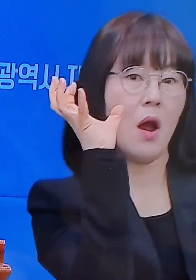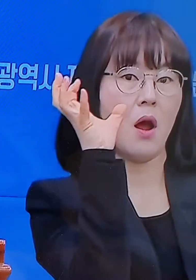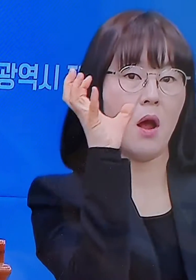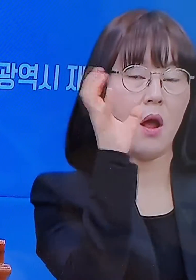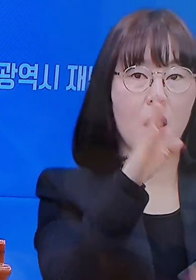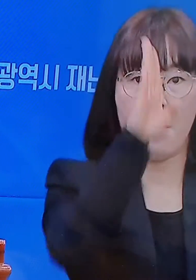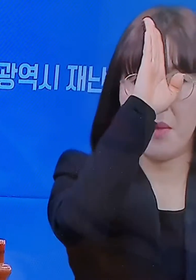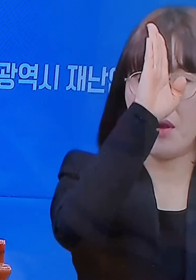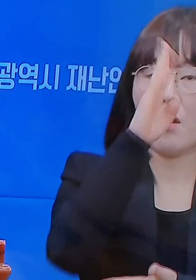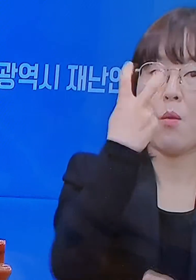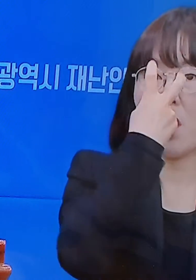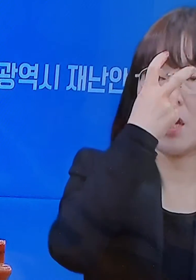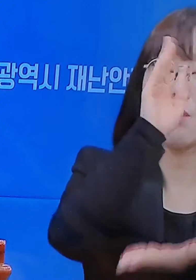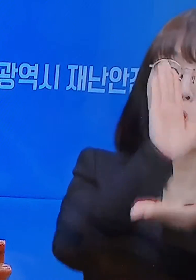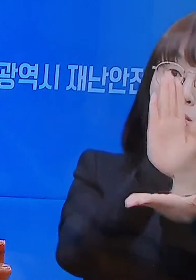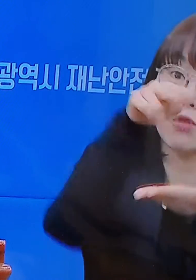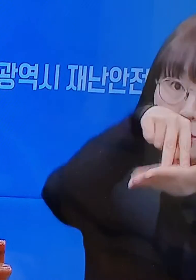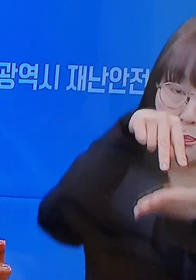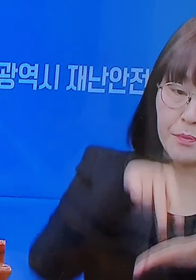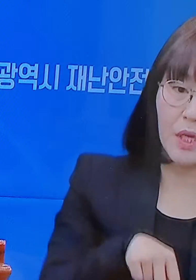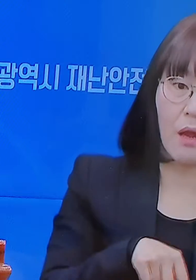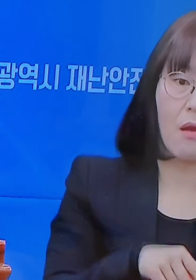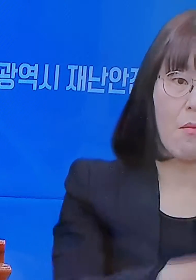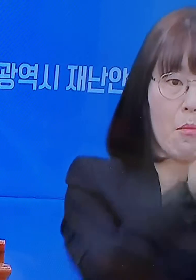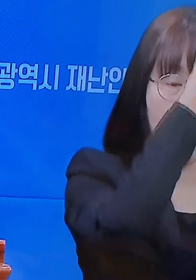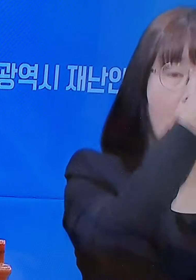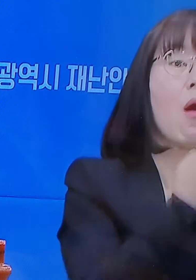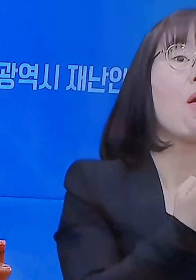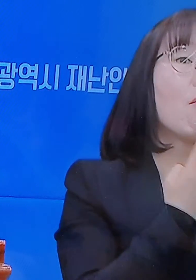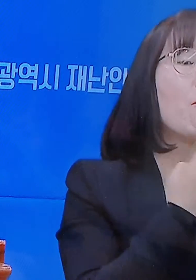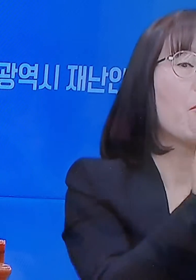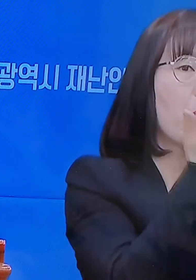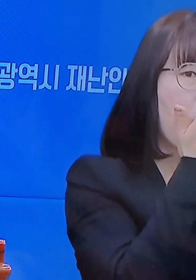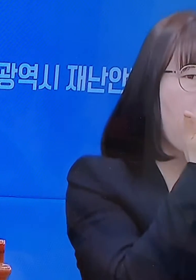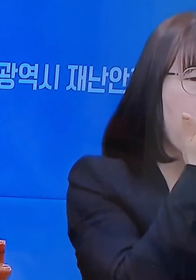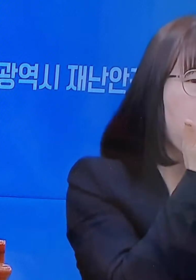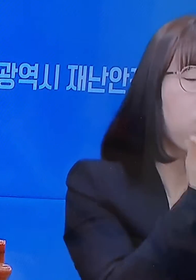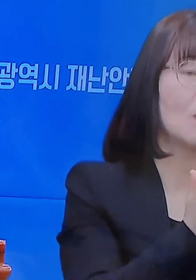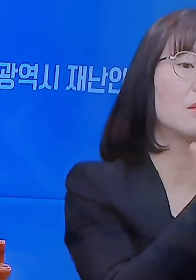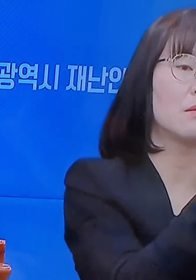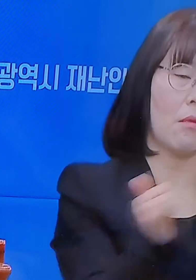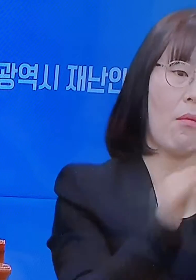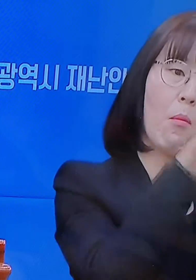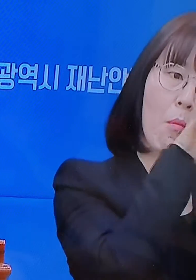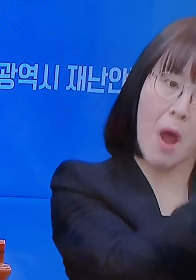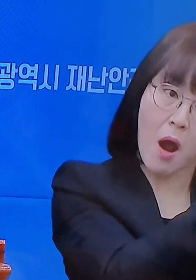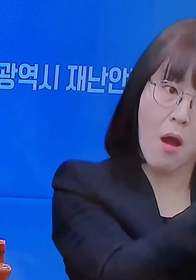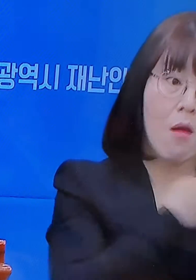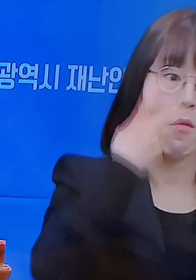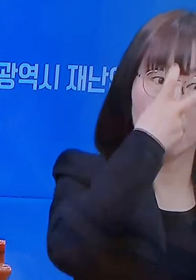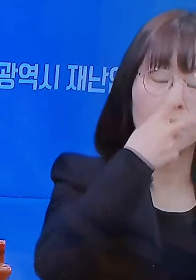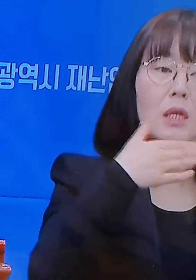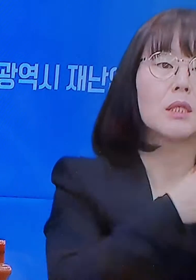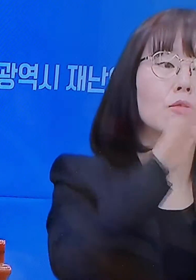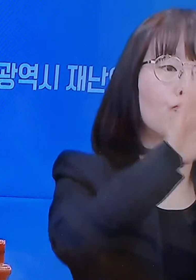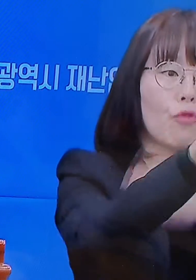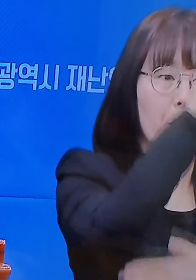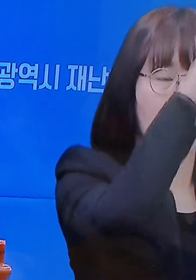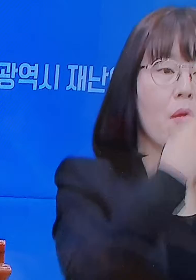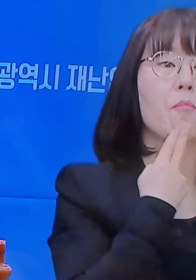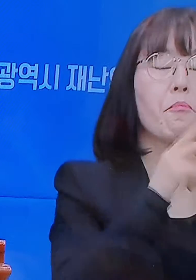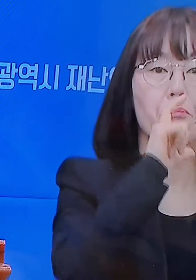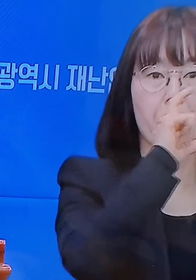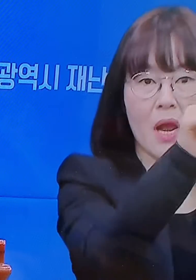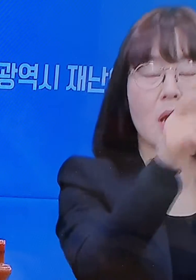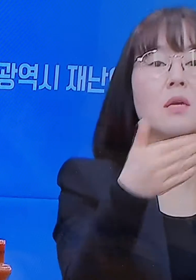is these are what I have found. One, the mortality rate is very